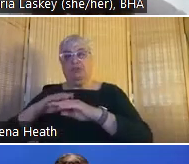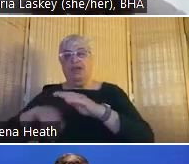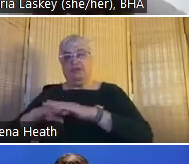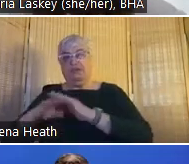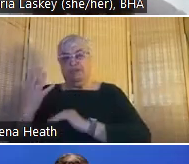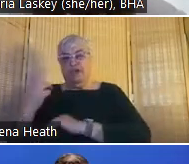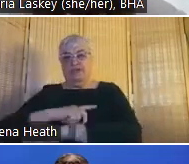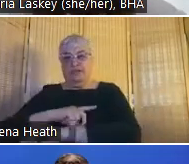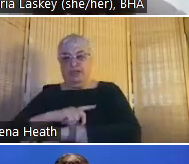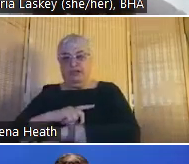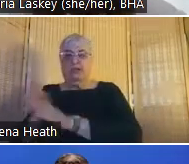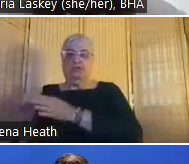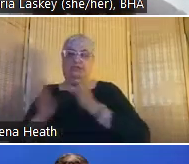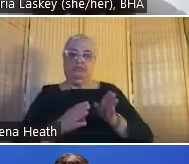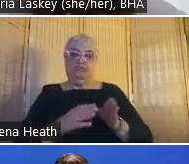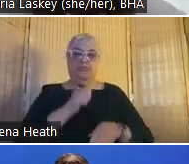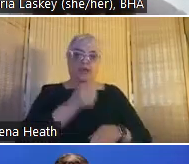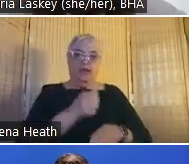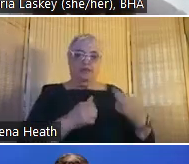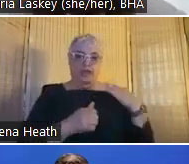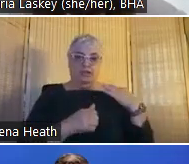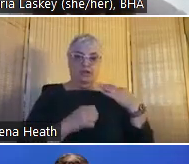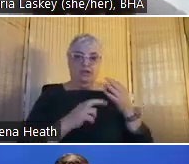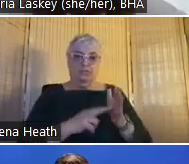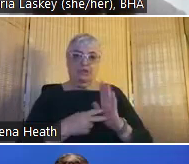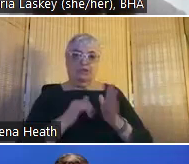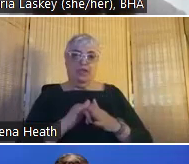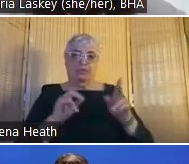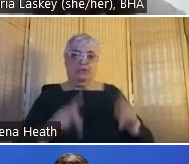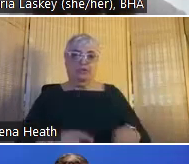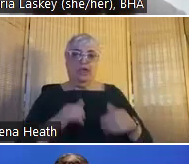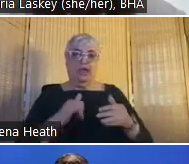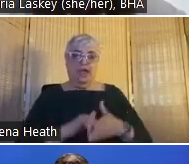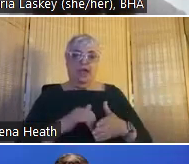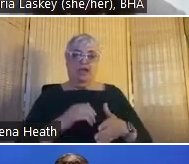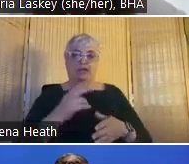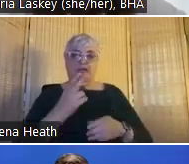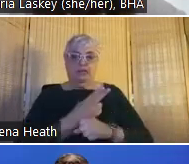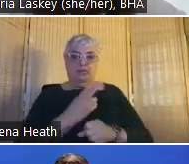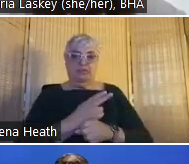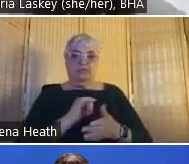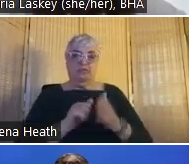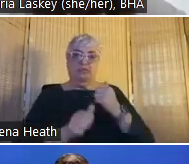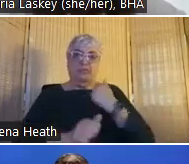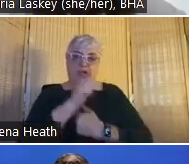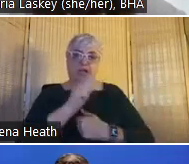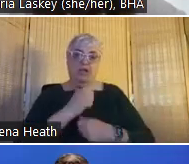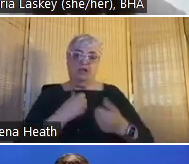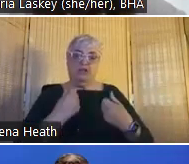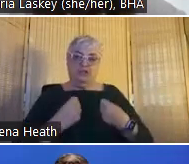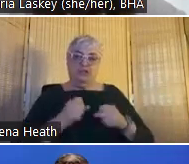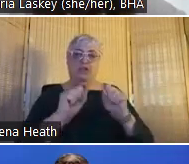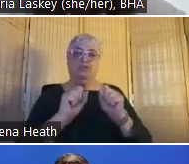then involuntary is when an individual that has a substance use disorder and has threatened or attempted